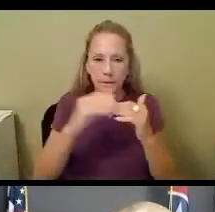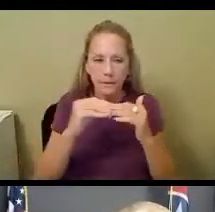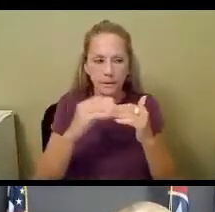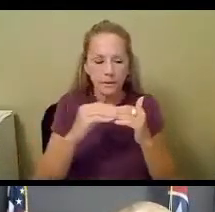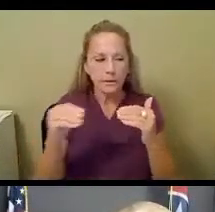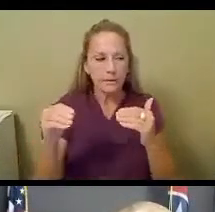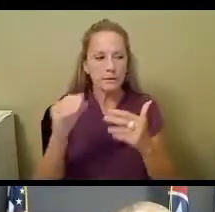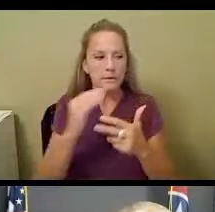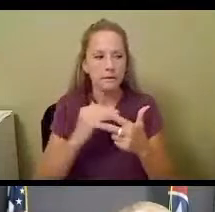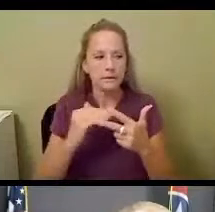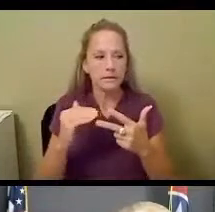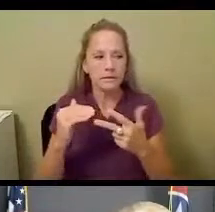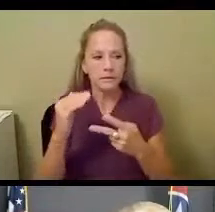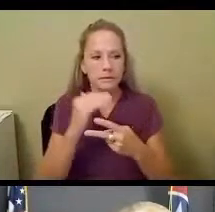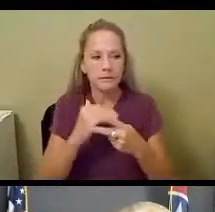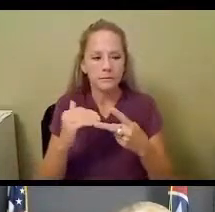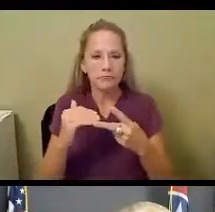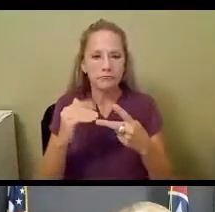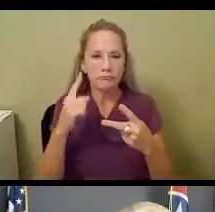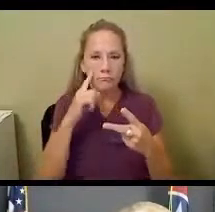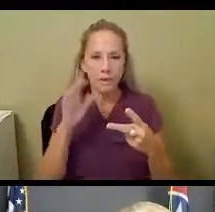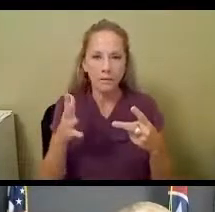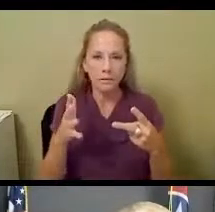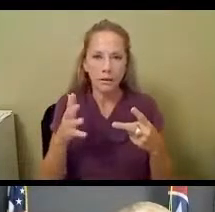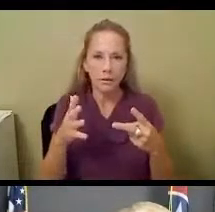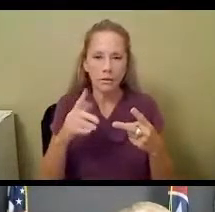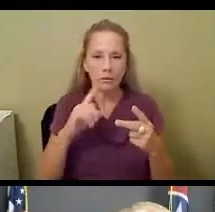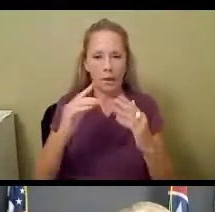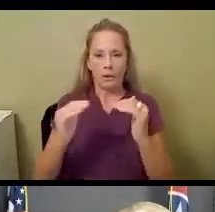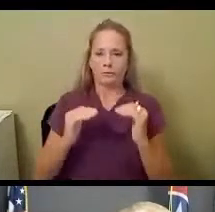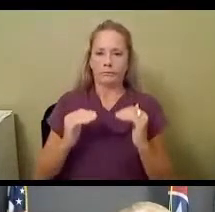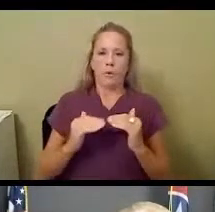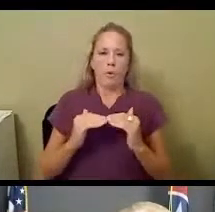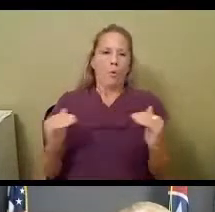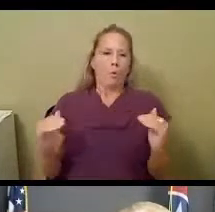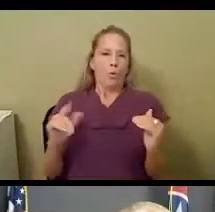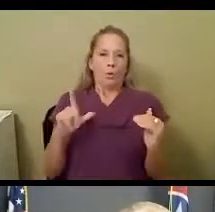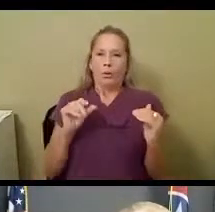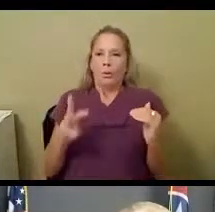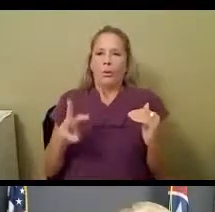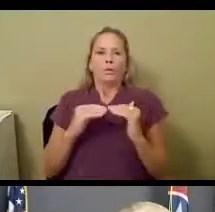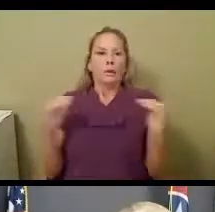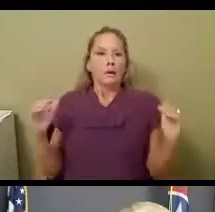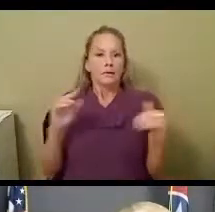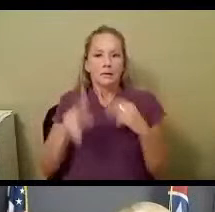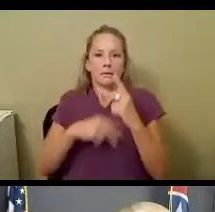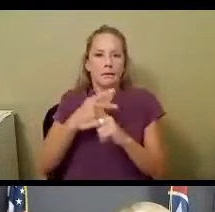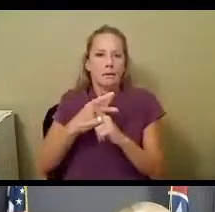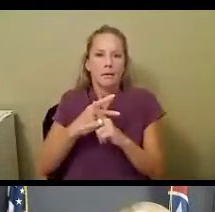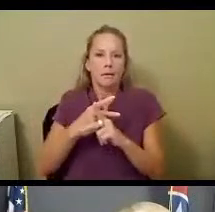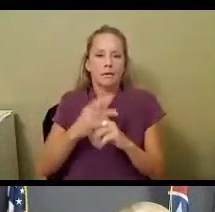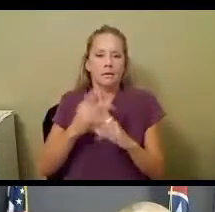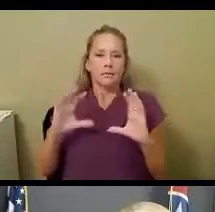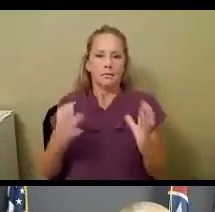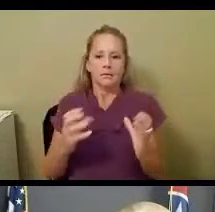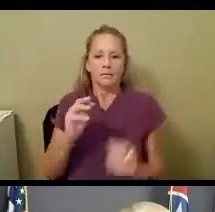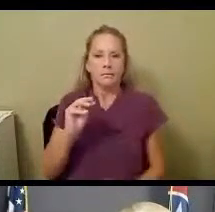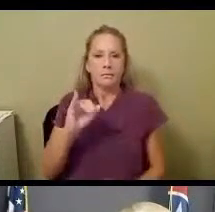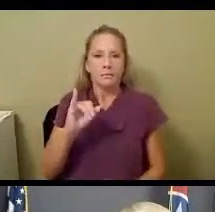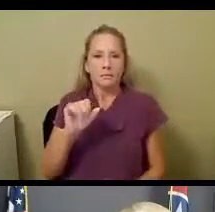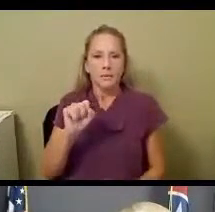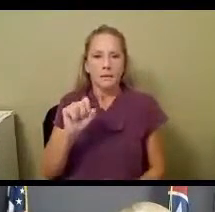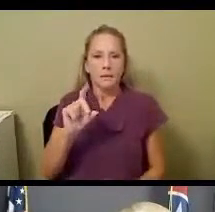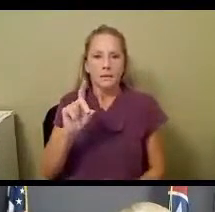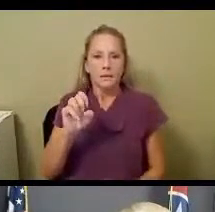I think that's about it. I don't. It's the lowest level of misdemeanor on the law books,